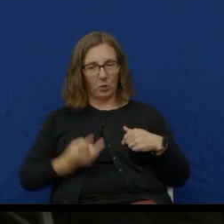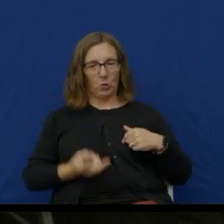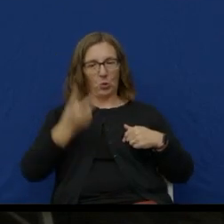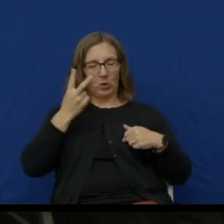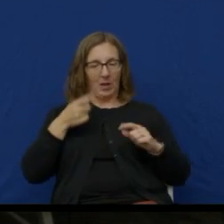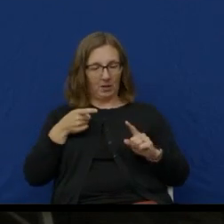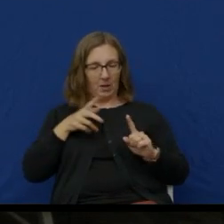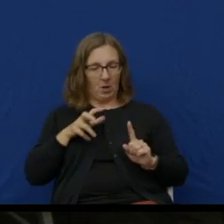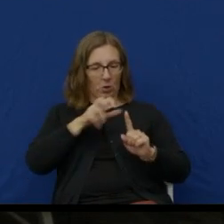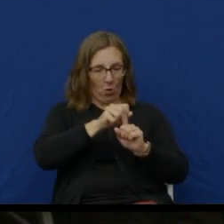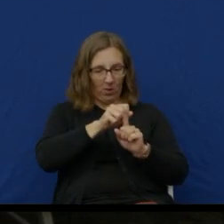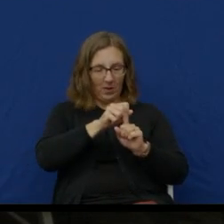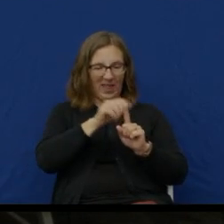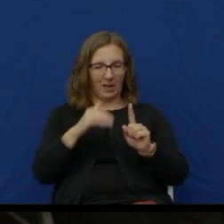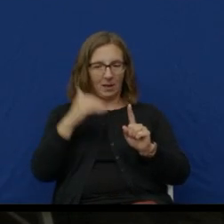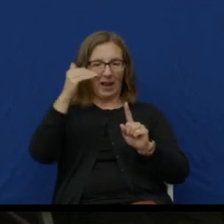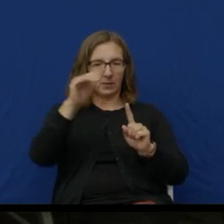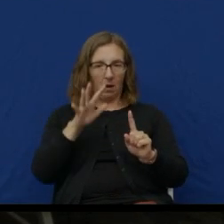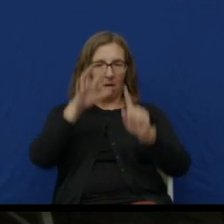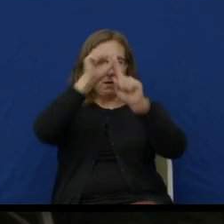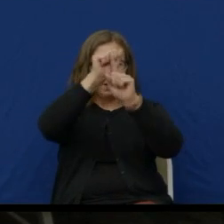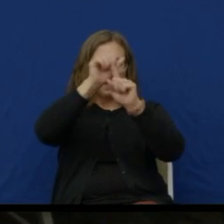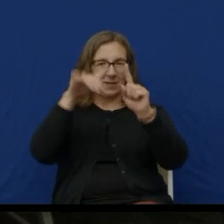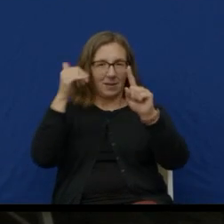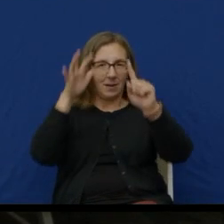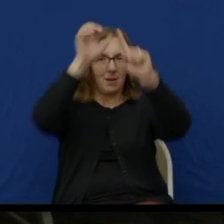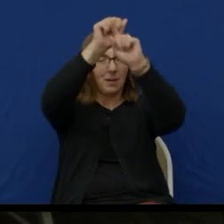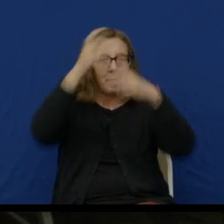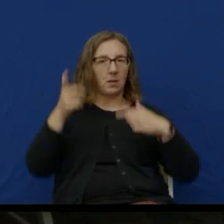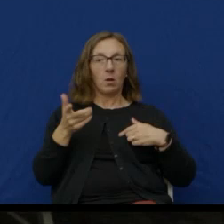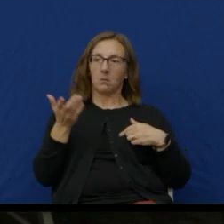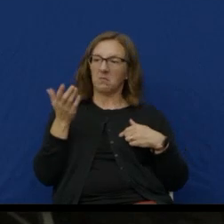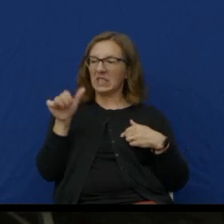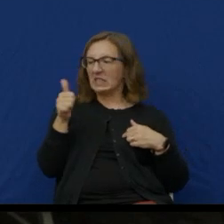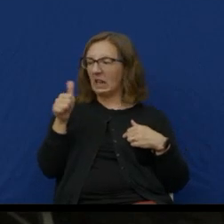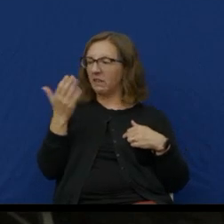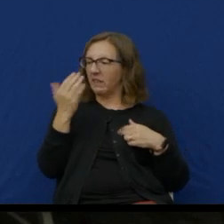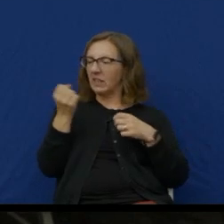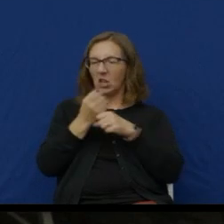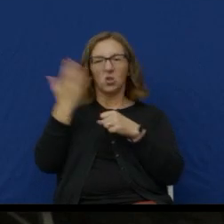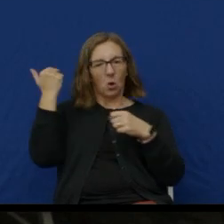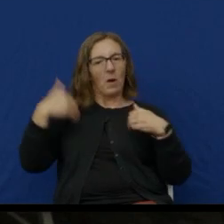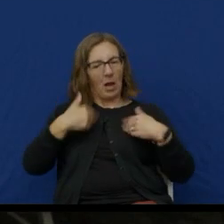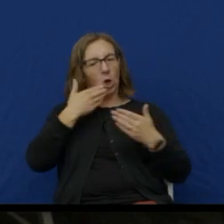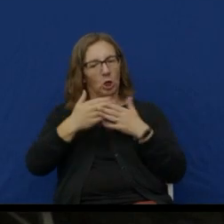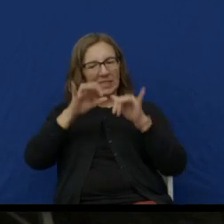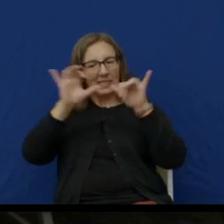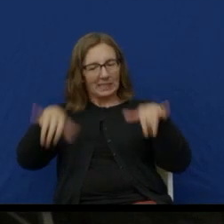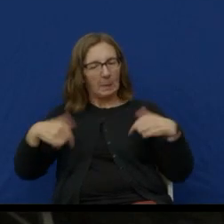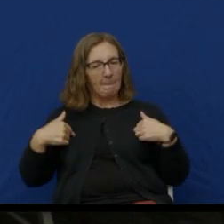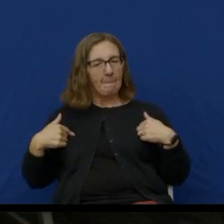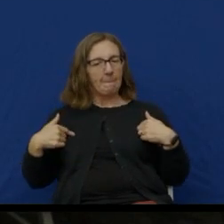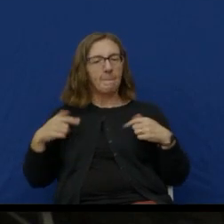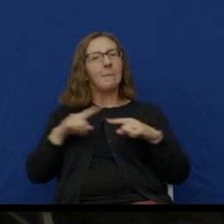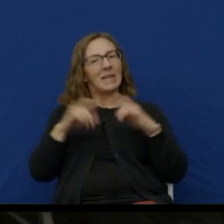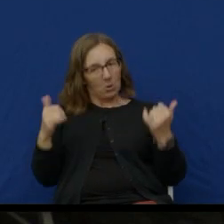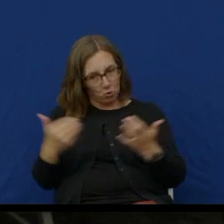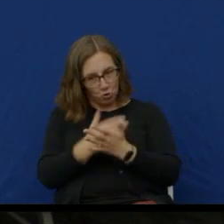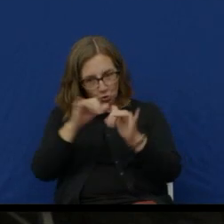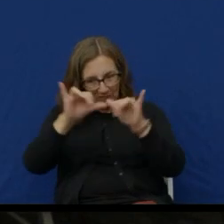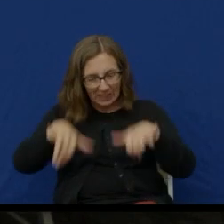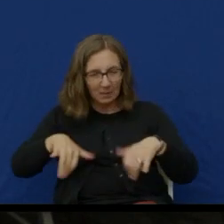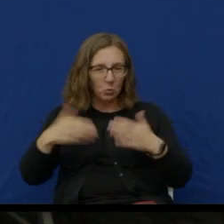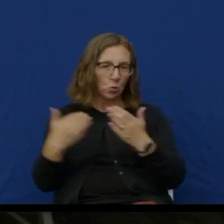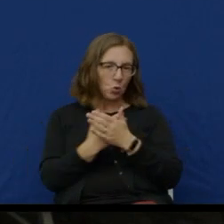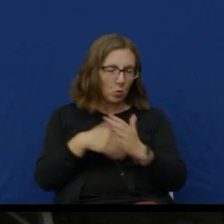abandoning the system like we did 10, 15 years ago when we had a good roadmap going at that time in the state, and then we abandoned it. Can I say one more